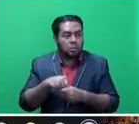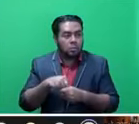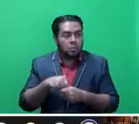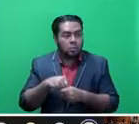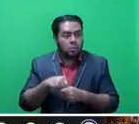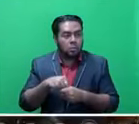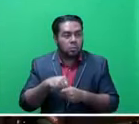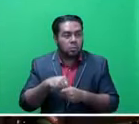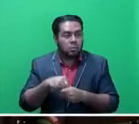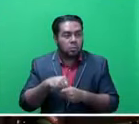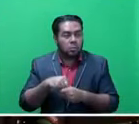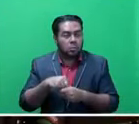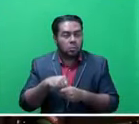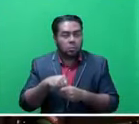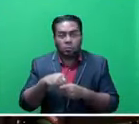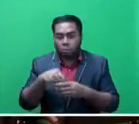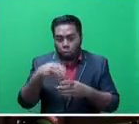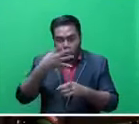Mr. Speaker,